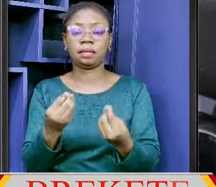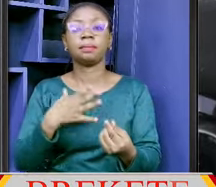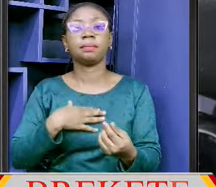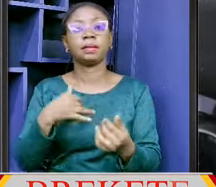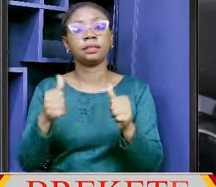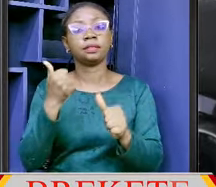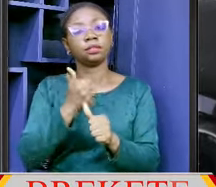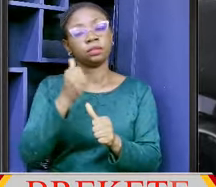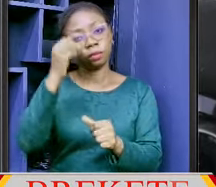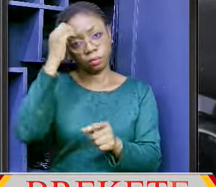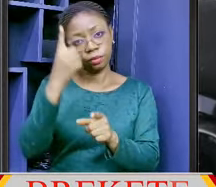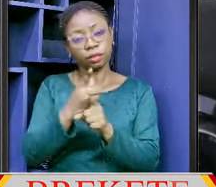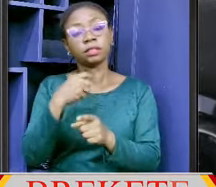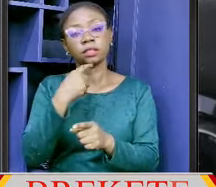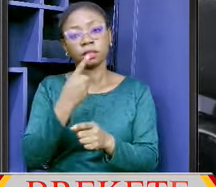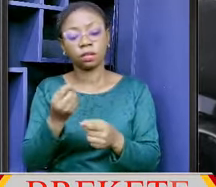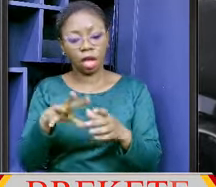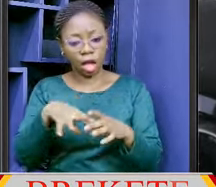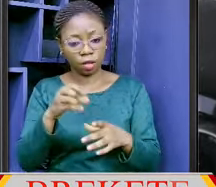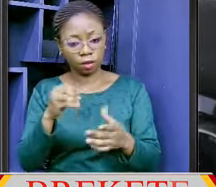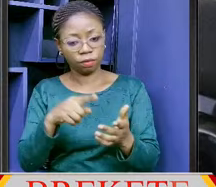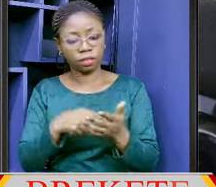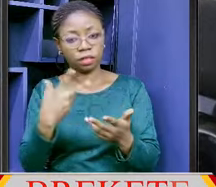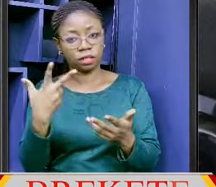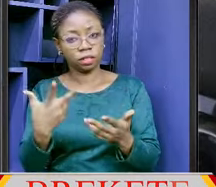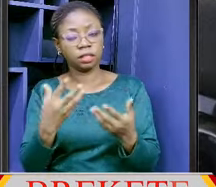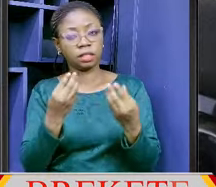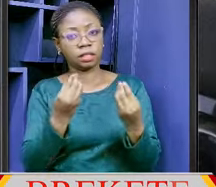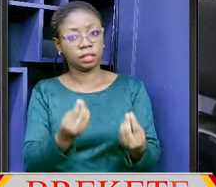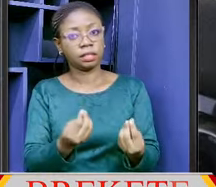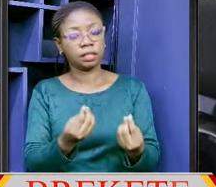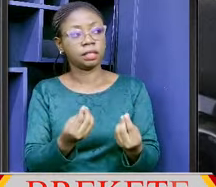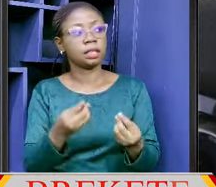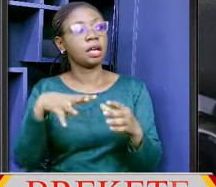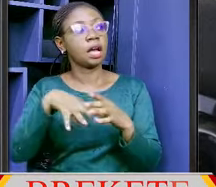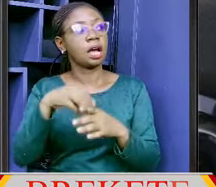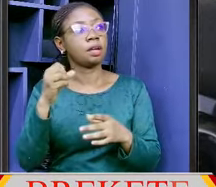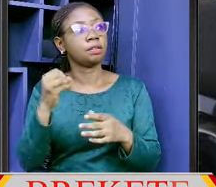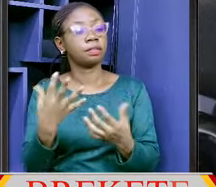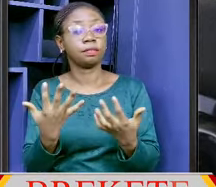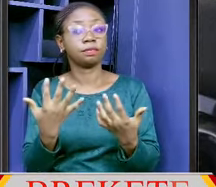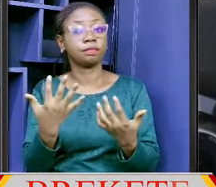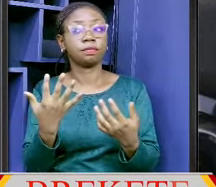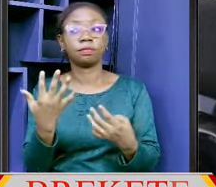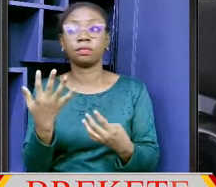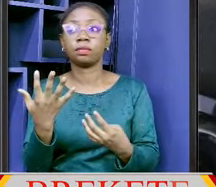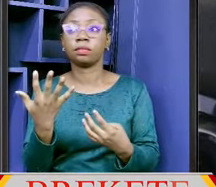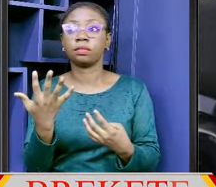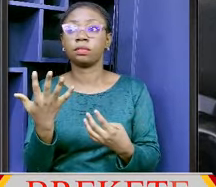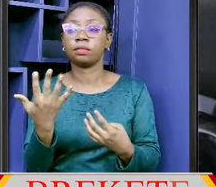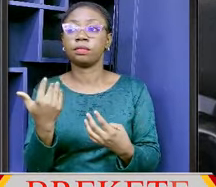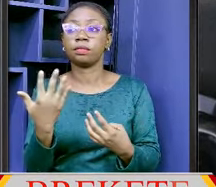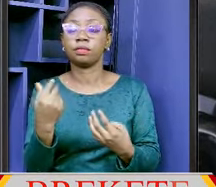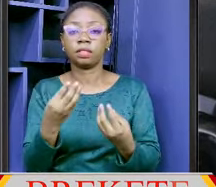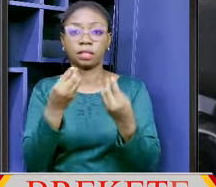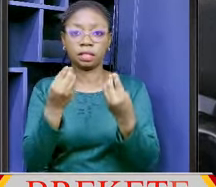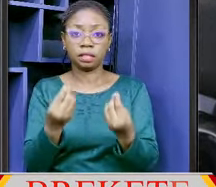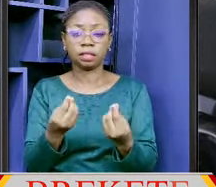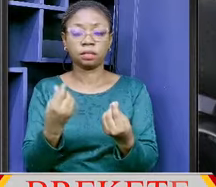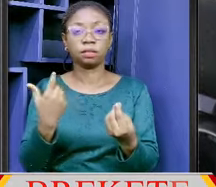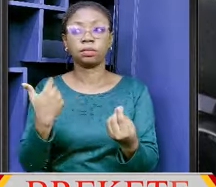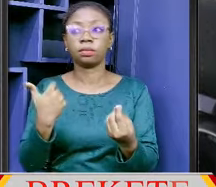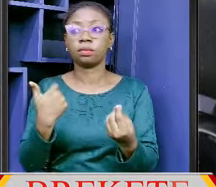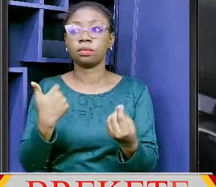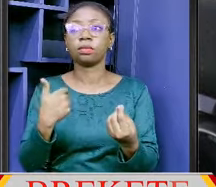brother said, okay, out of this three land, they should give... Out of 15 lands. No, out of these 15 land, we have